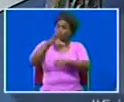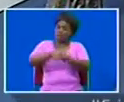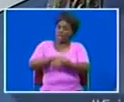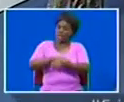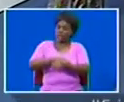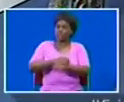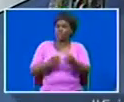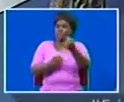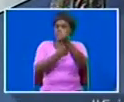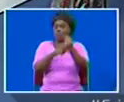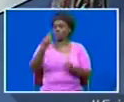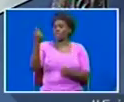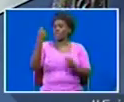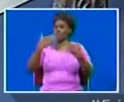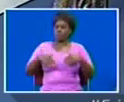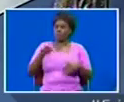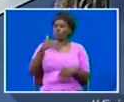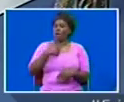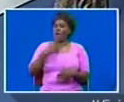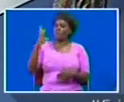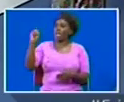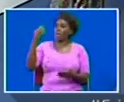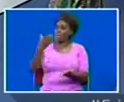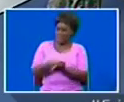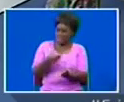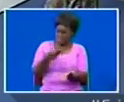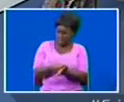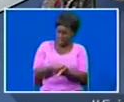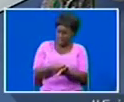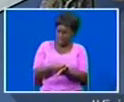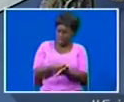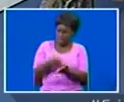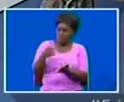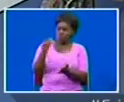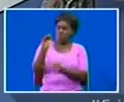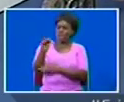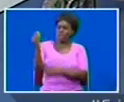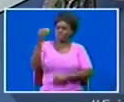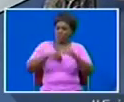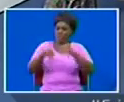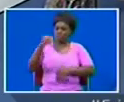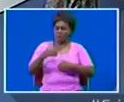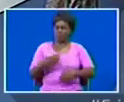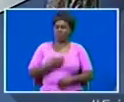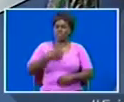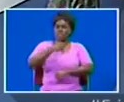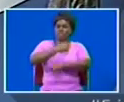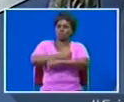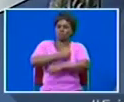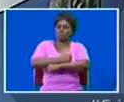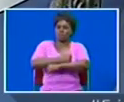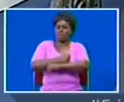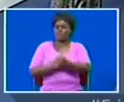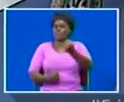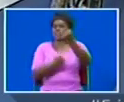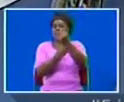from Kenyans? I know you have an M-Pesa pay bill that you're asking for contributions to go into these schools and these kids. How's the